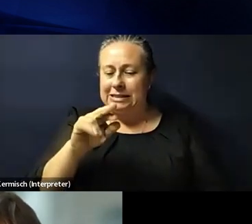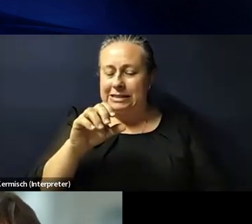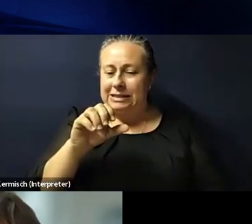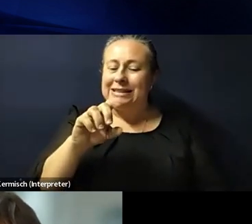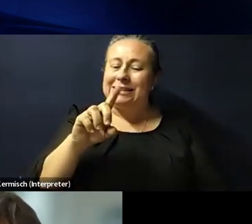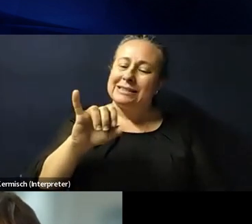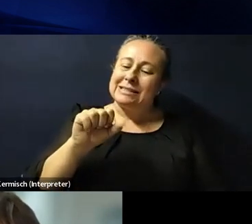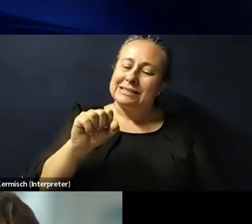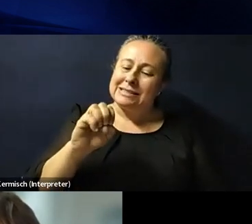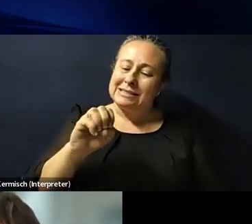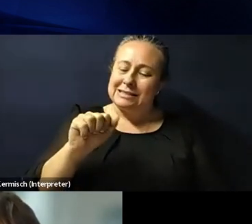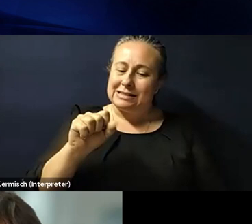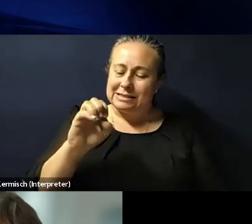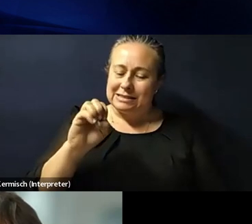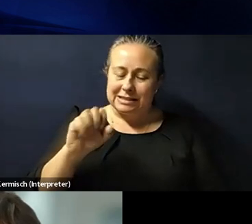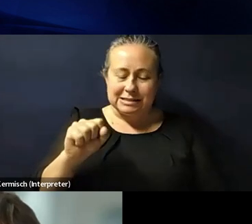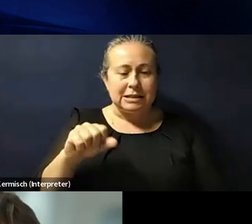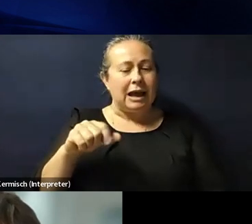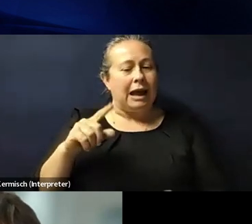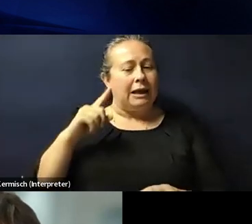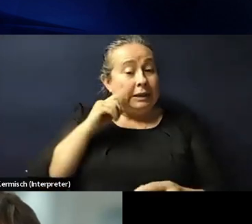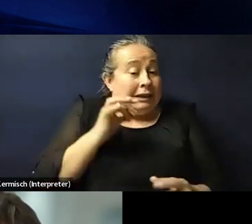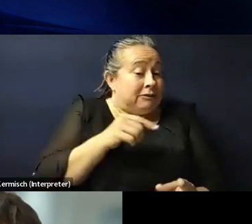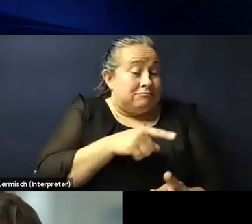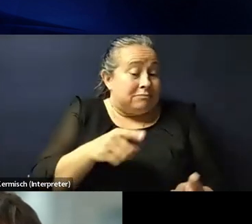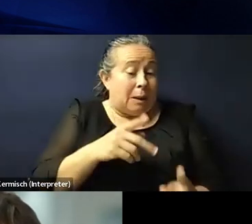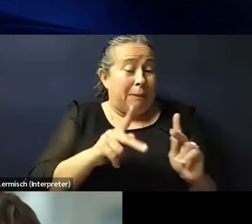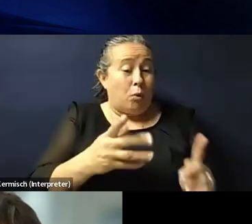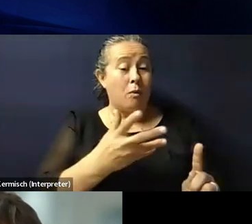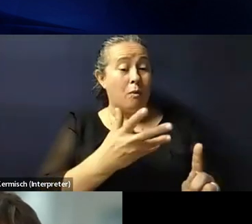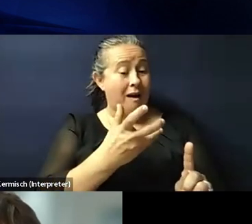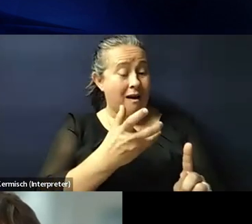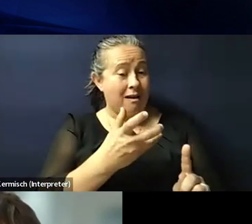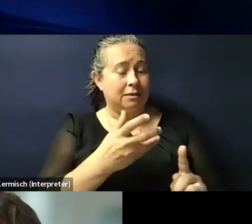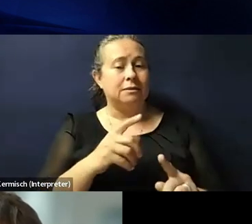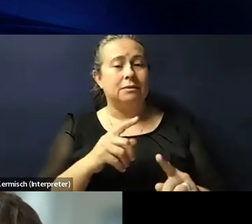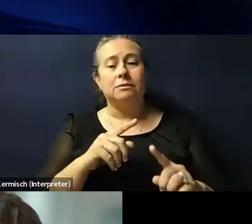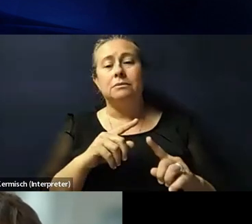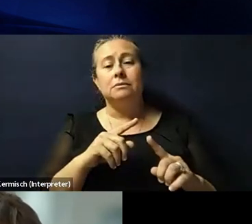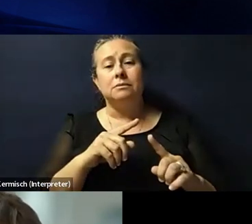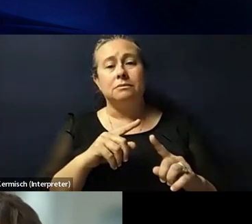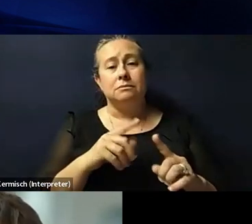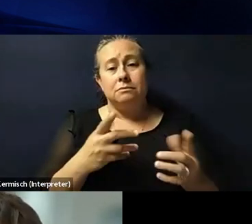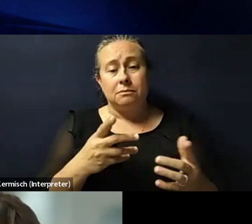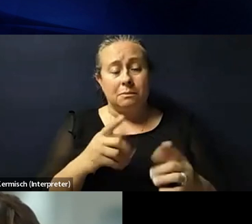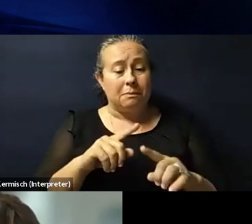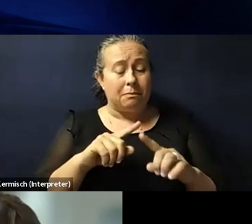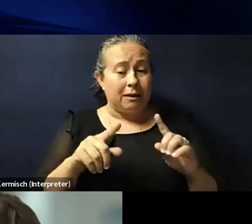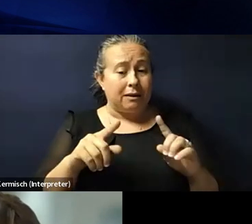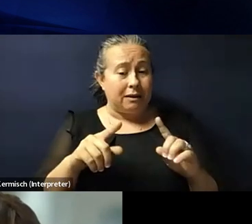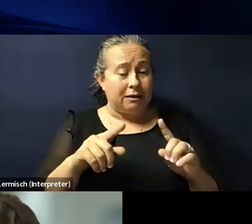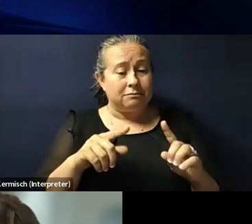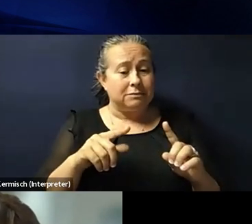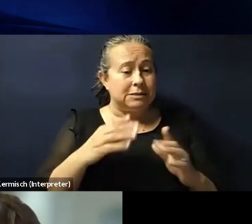they're really worried about a deliberating, disabling hereditary disease that puts themselves at